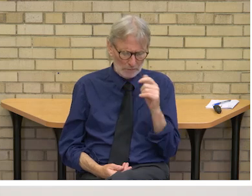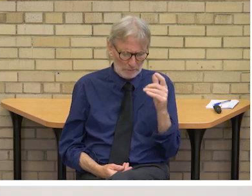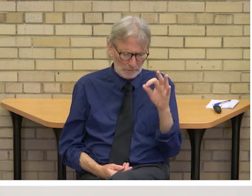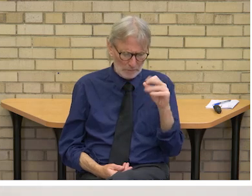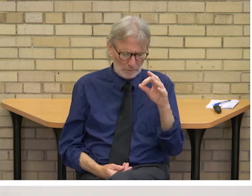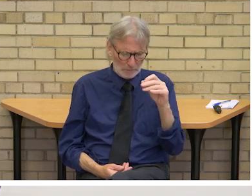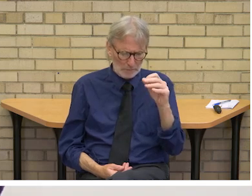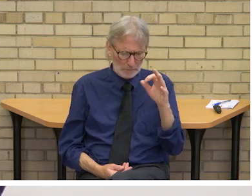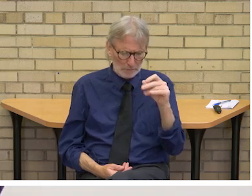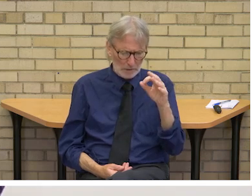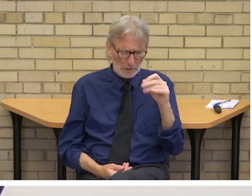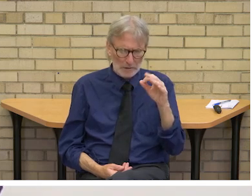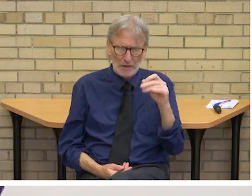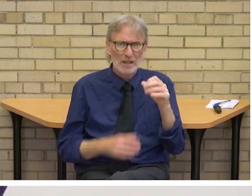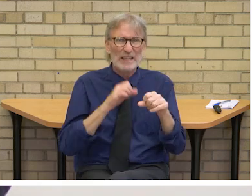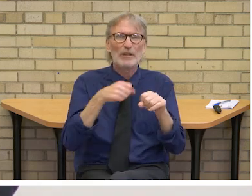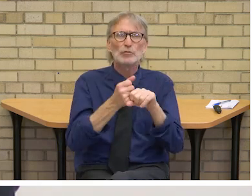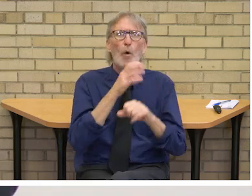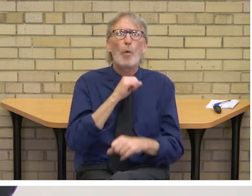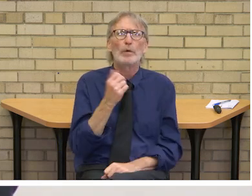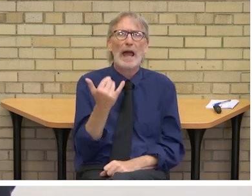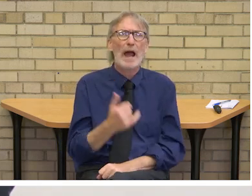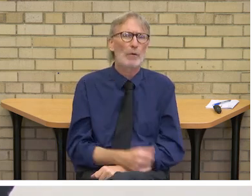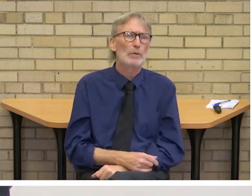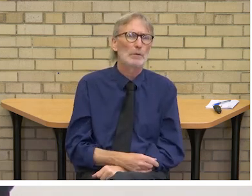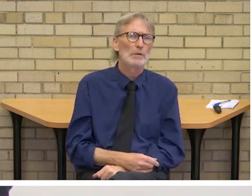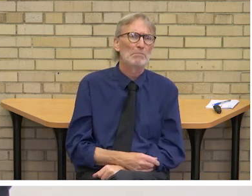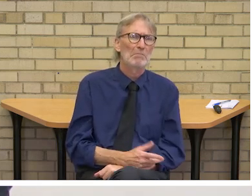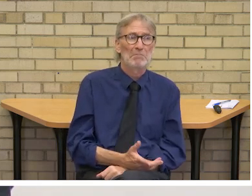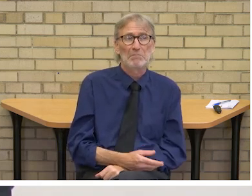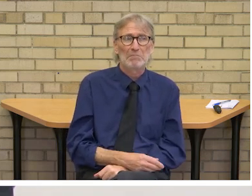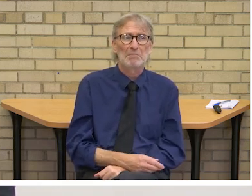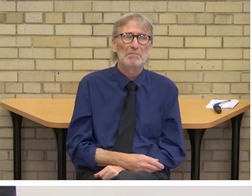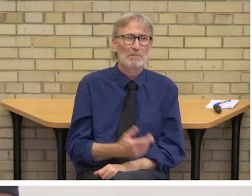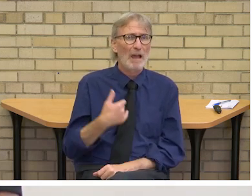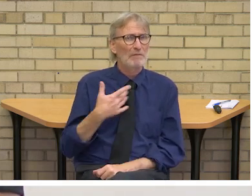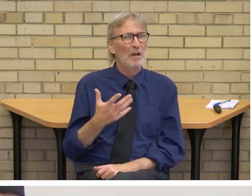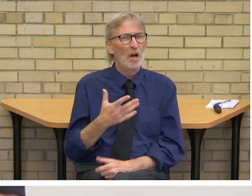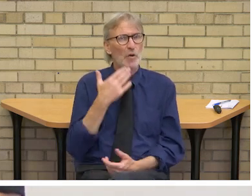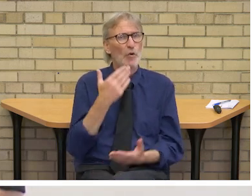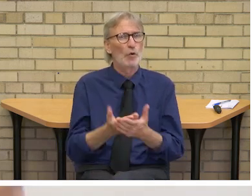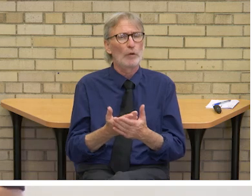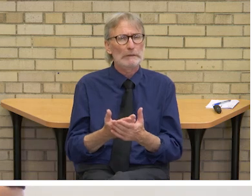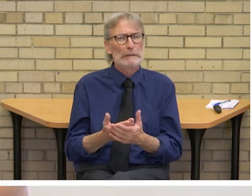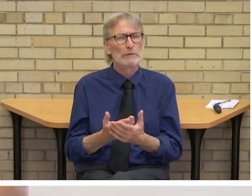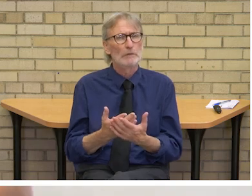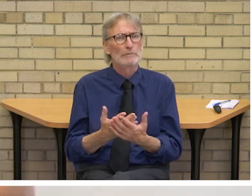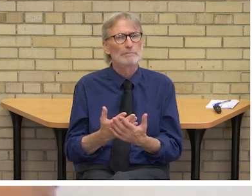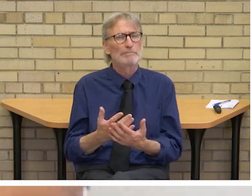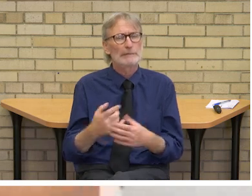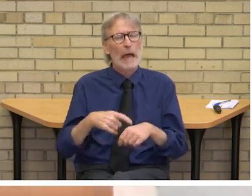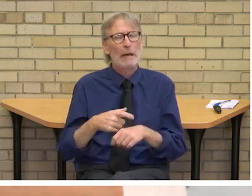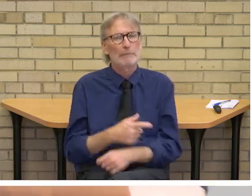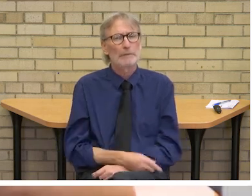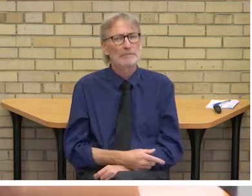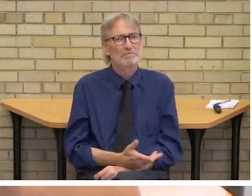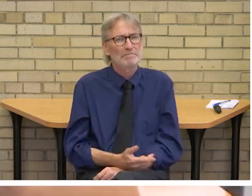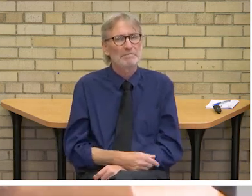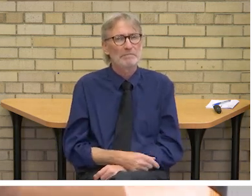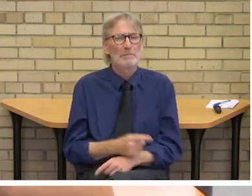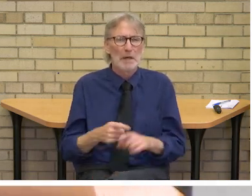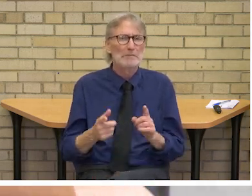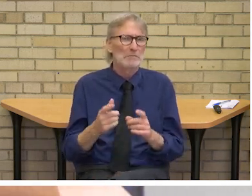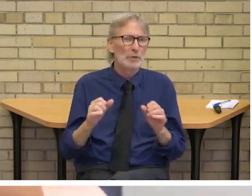90 some years into its life, so we'll get a lot of good life out of it. But it can continue to be, you know,